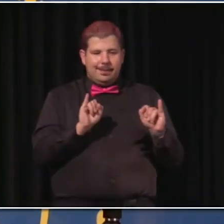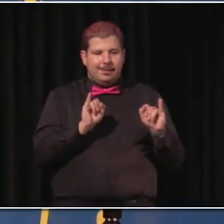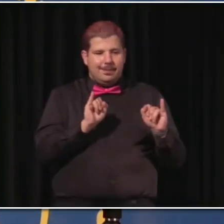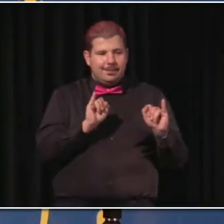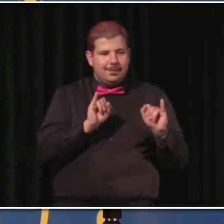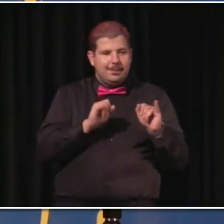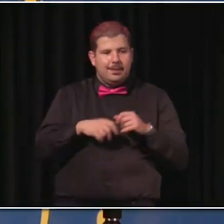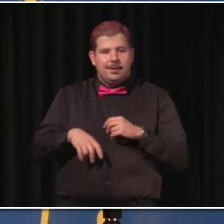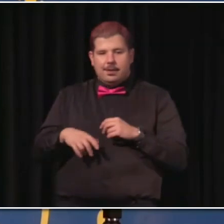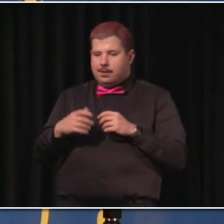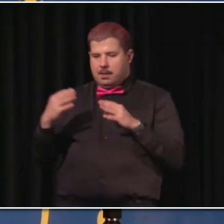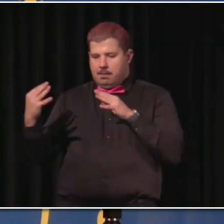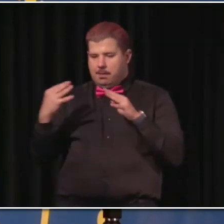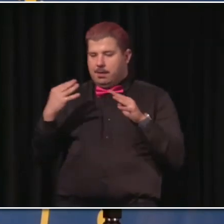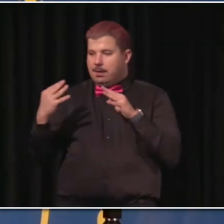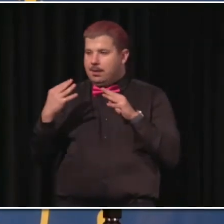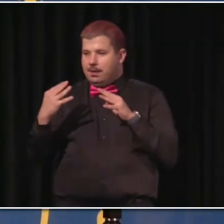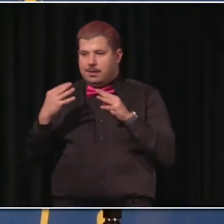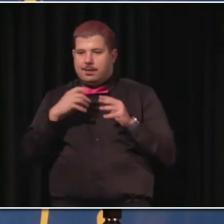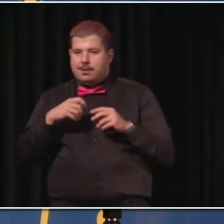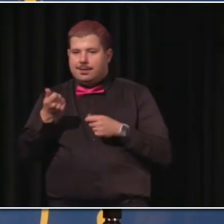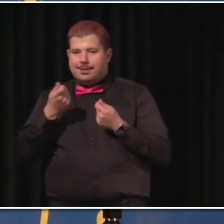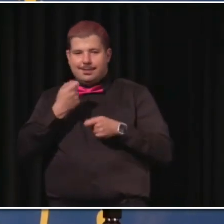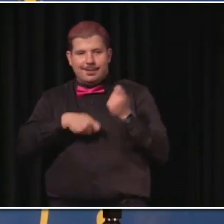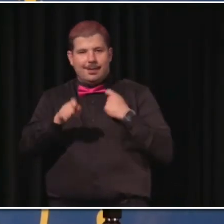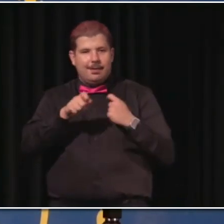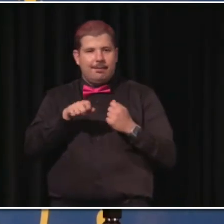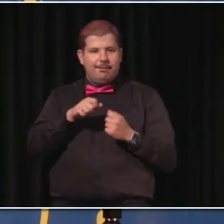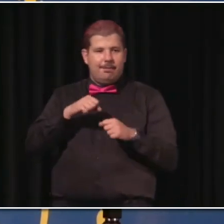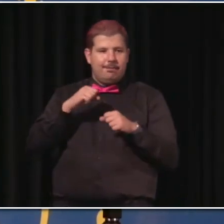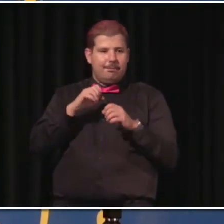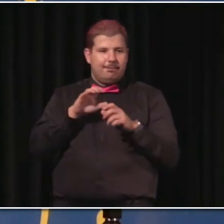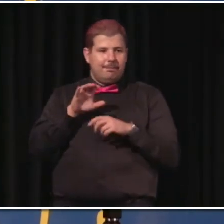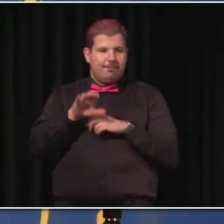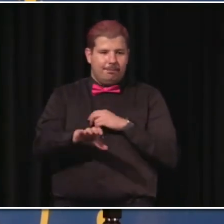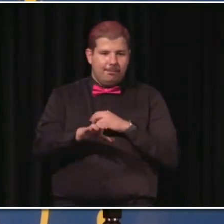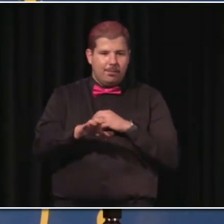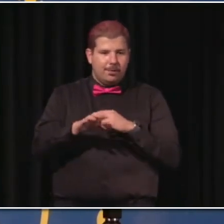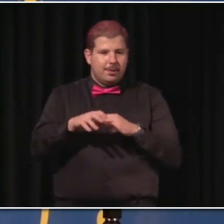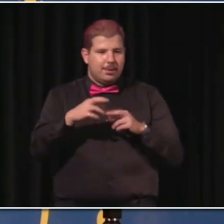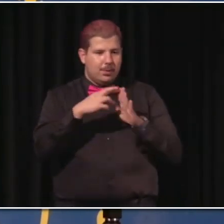pressure rather than uphold the rule of law.